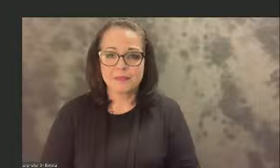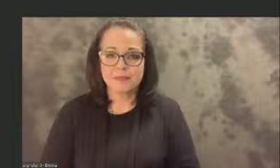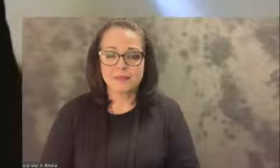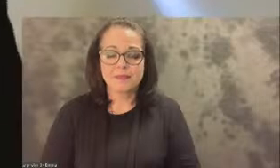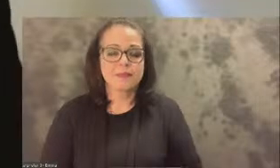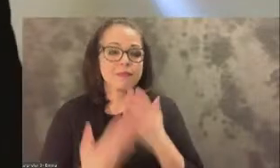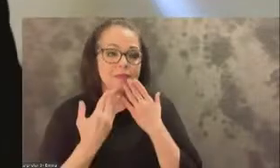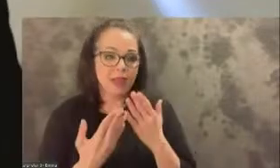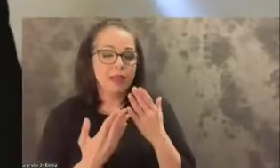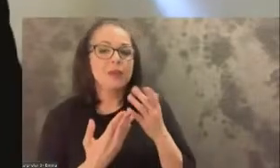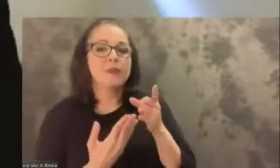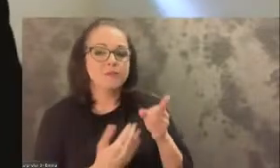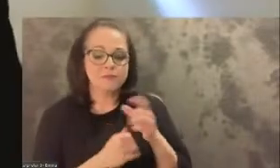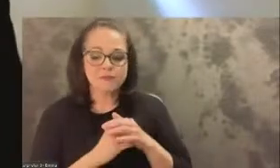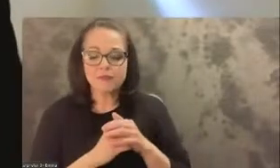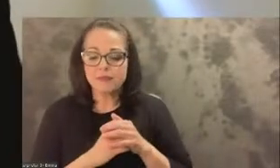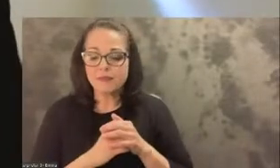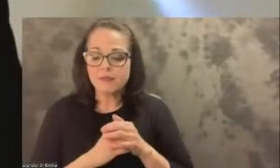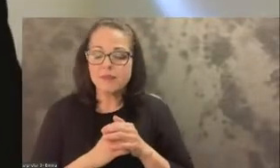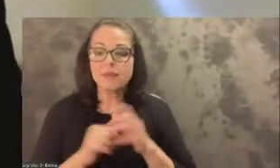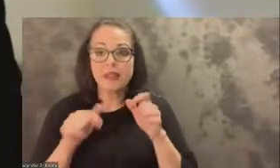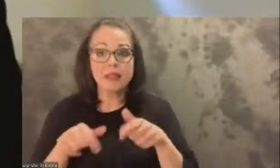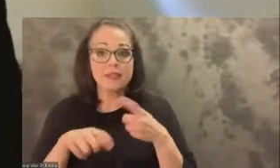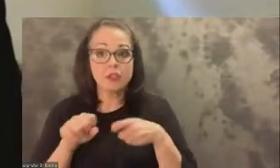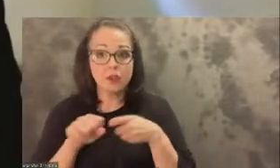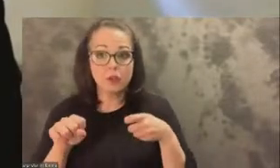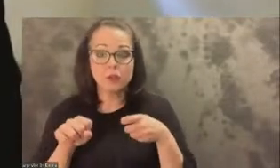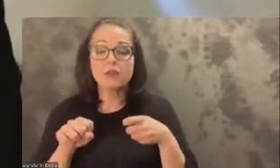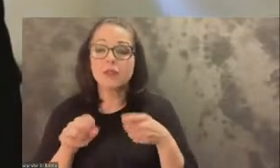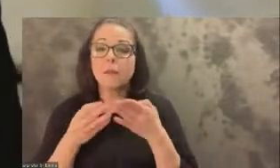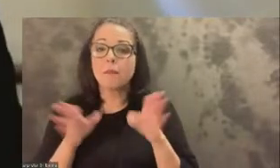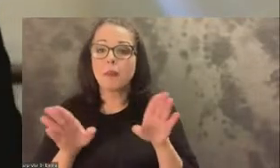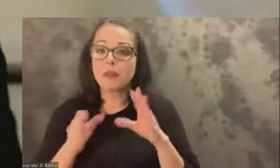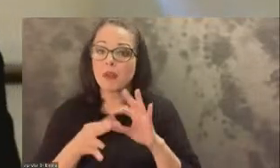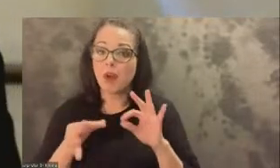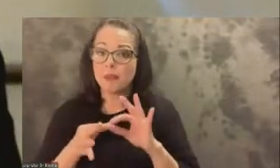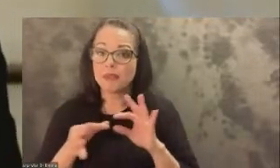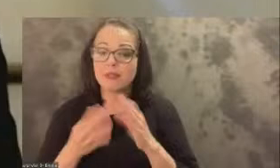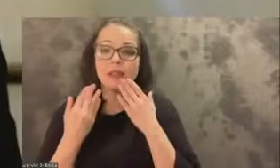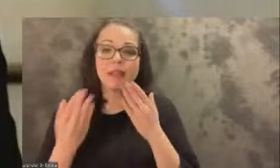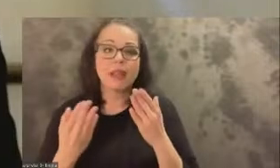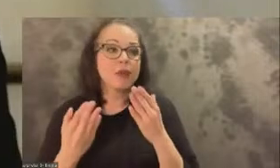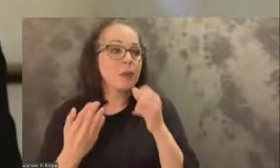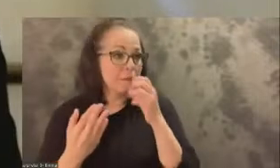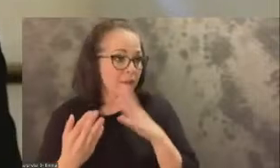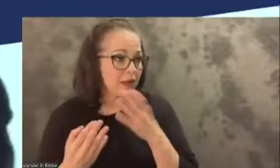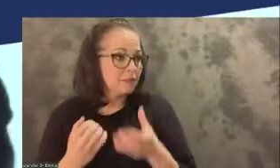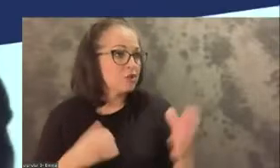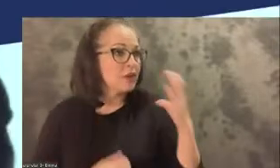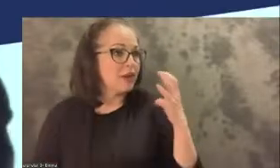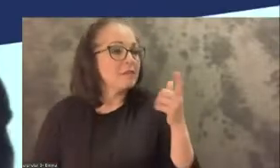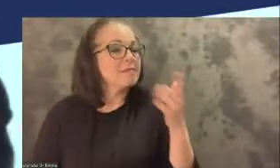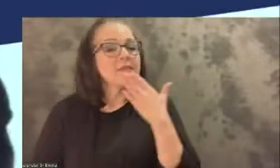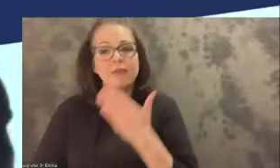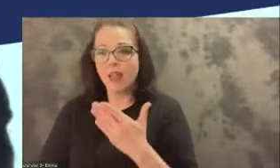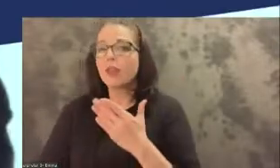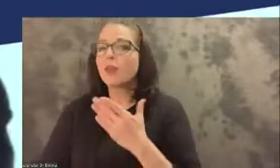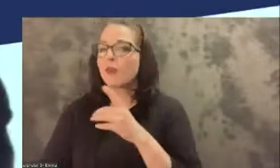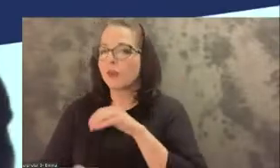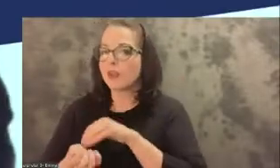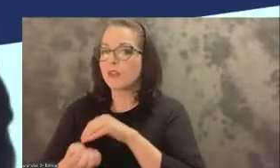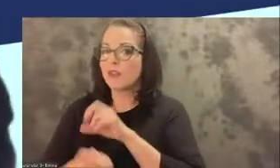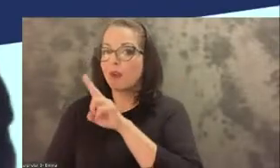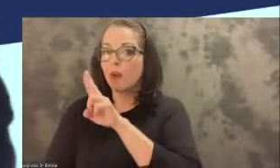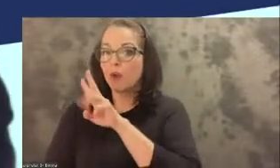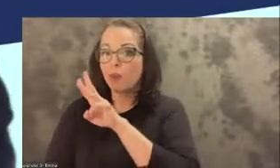Thank you, Ms. Singh. This concludes public comments. Back to you, Madam Chair. Thank you so much, Captain Wu, and thank you to everyone for